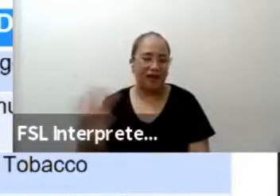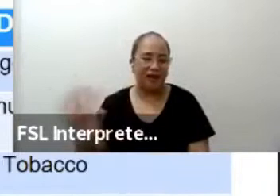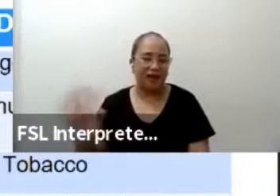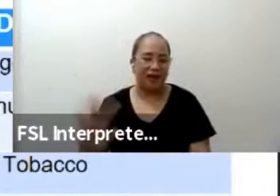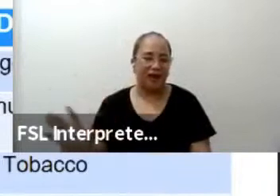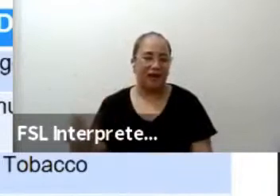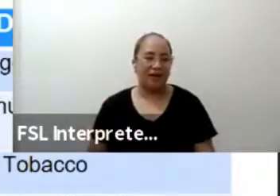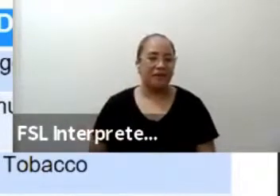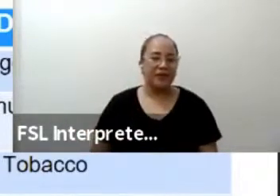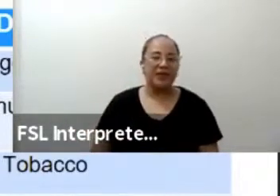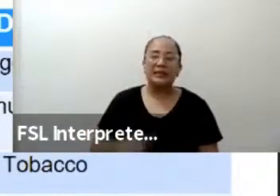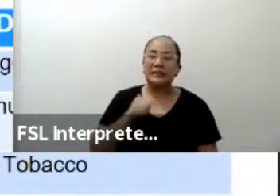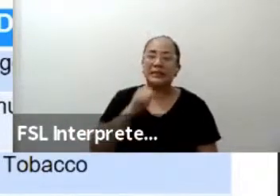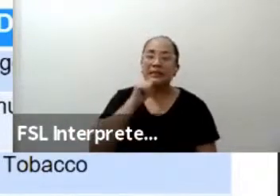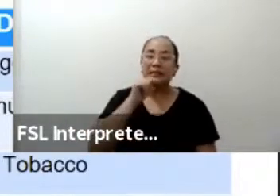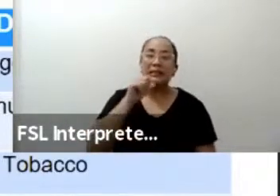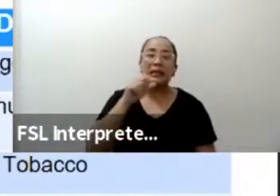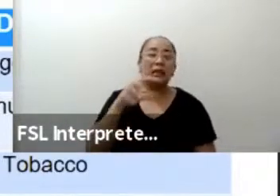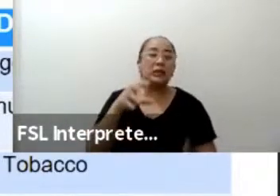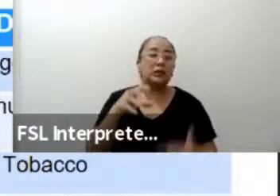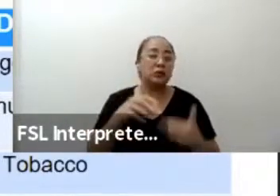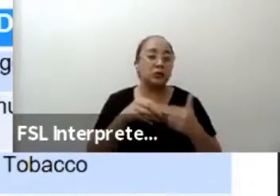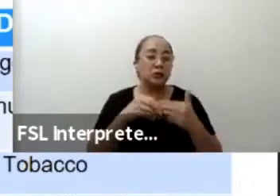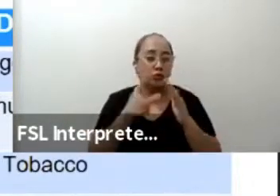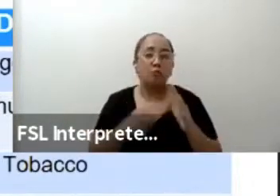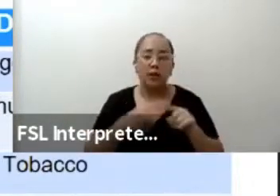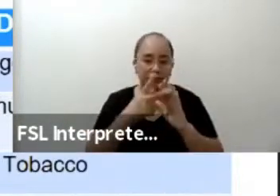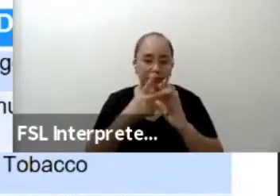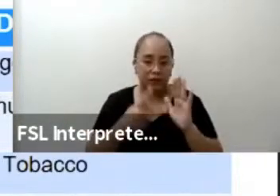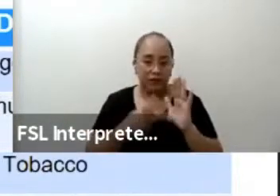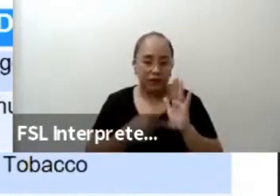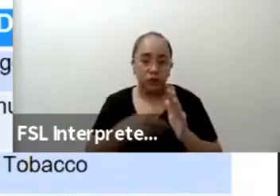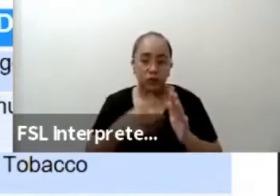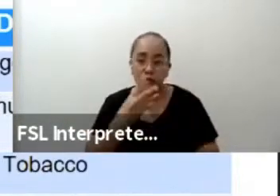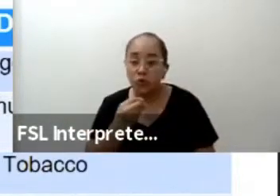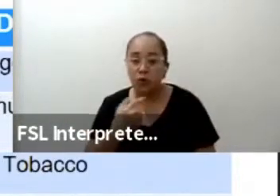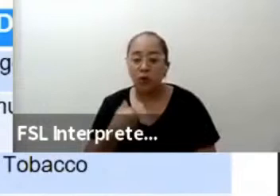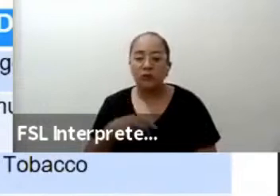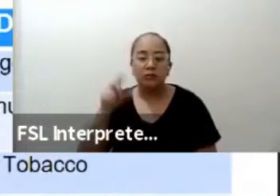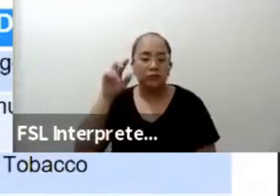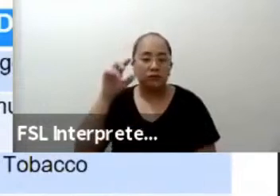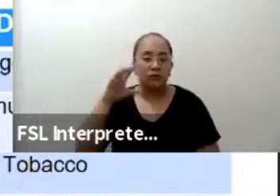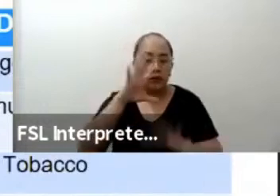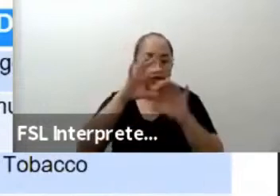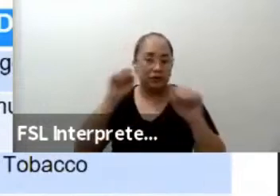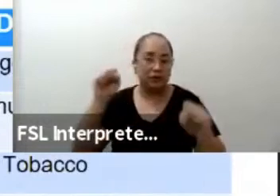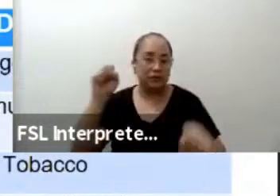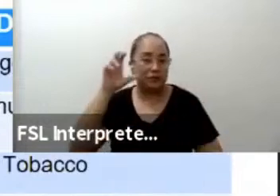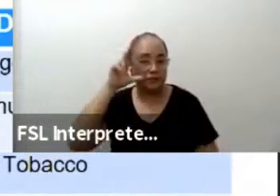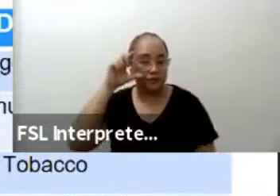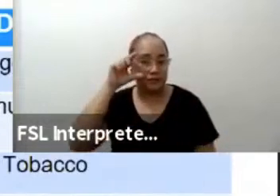was not a law, but this was a policy of Ninoy Aquino.